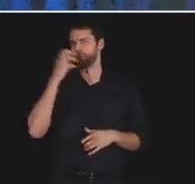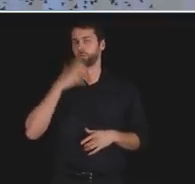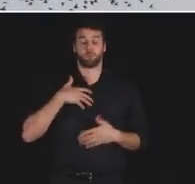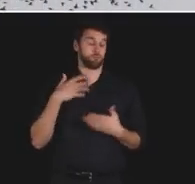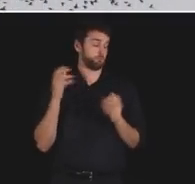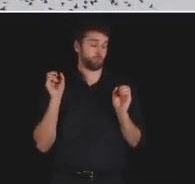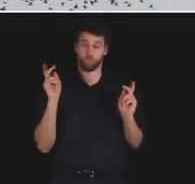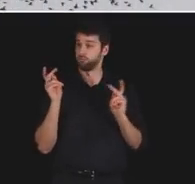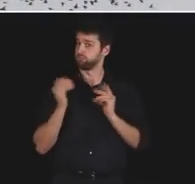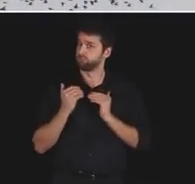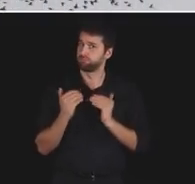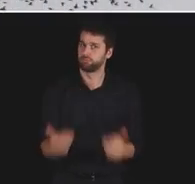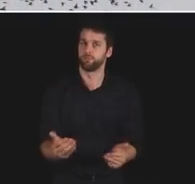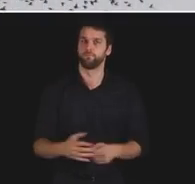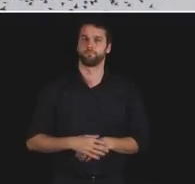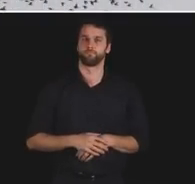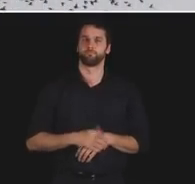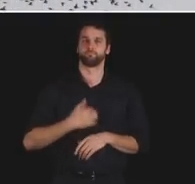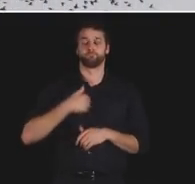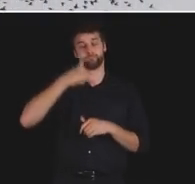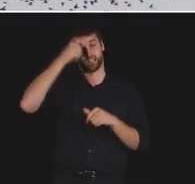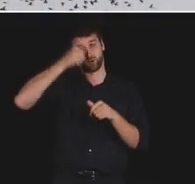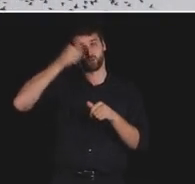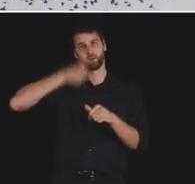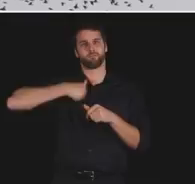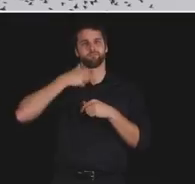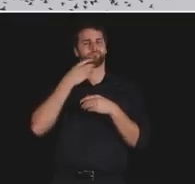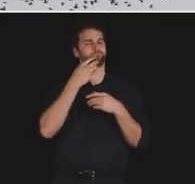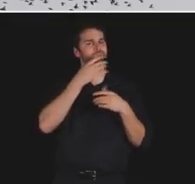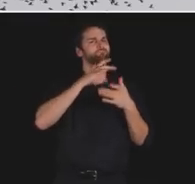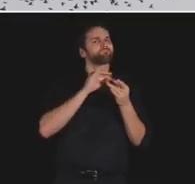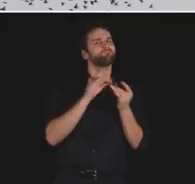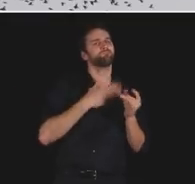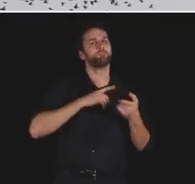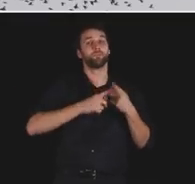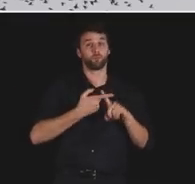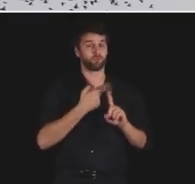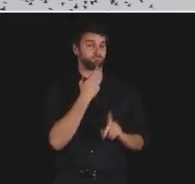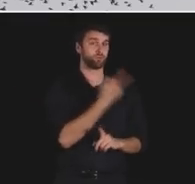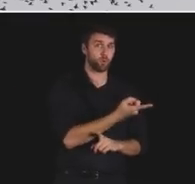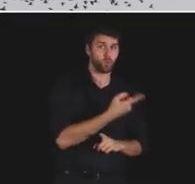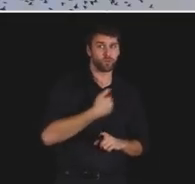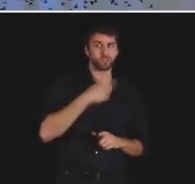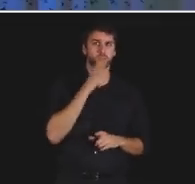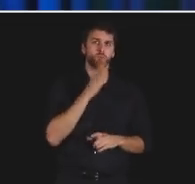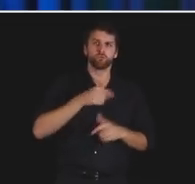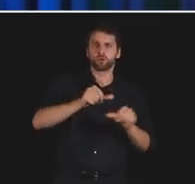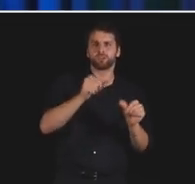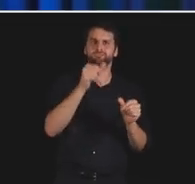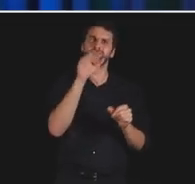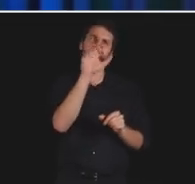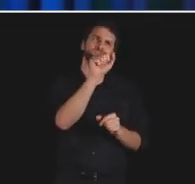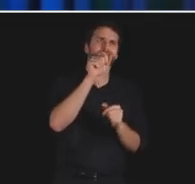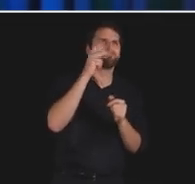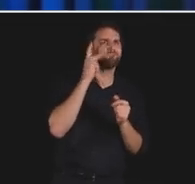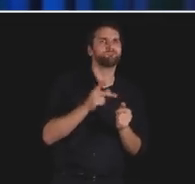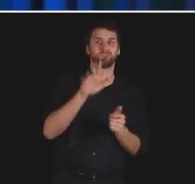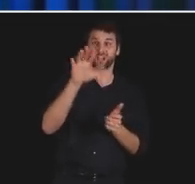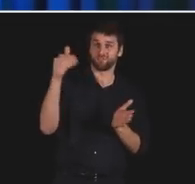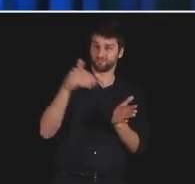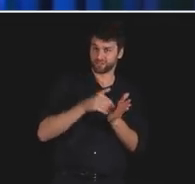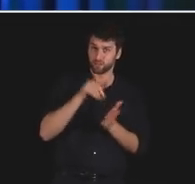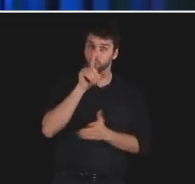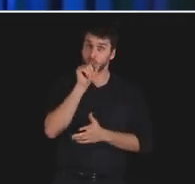friend of mine I was gonna try to spot 5,000 birds. He kind of paused for a minute, and then he raised his eyebrows and he said, hey man, if you